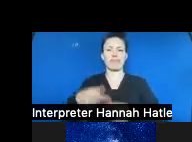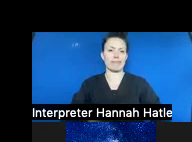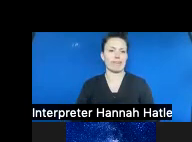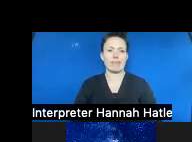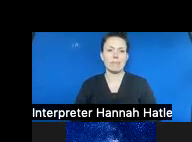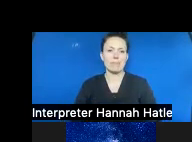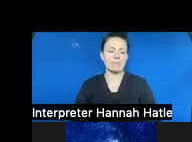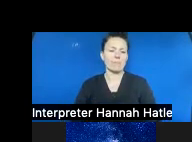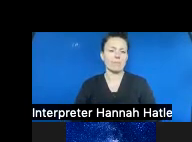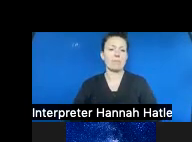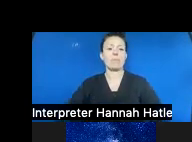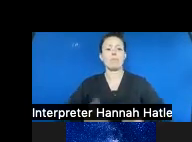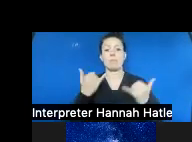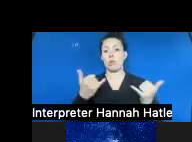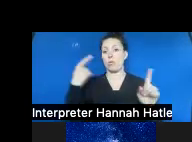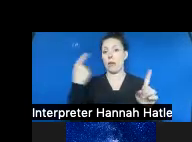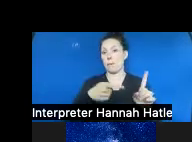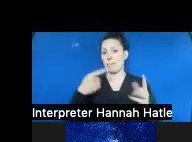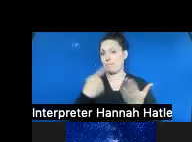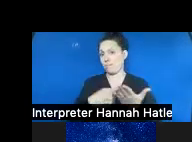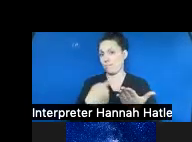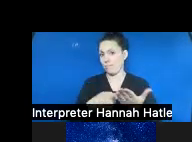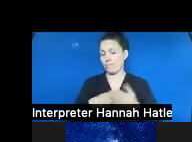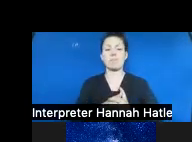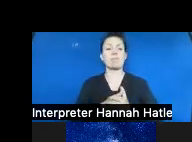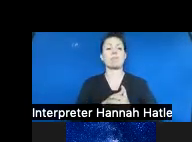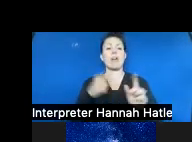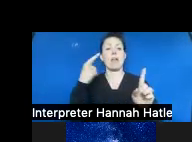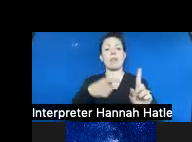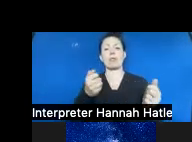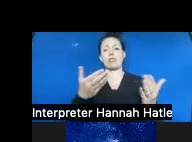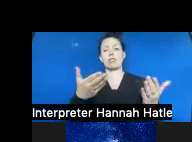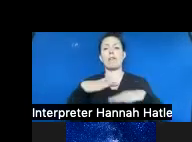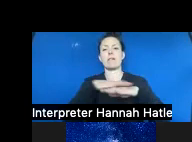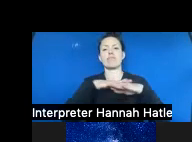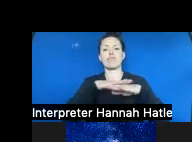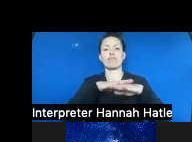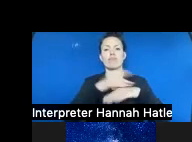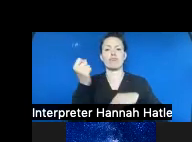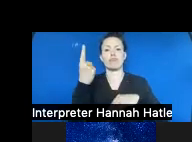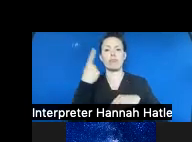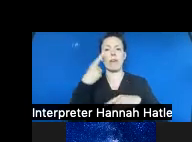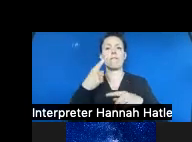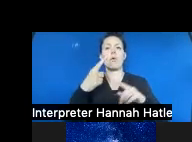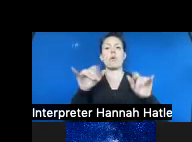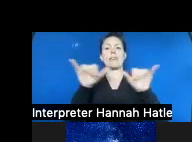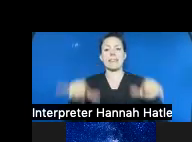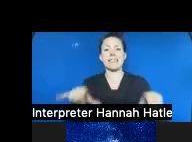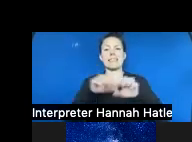Okay, so what are we going to talk about today? Our goals is just to provide basic understanding of all of the systems that